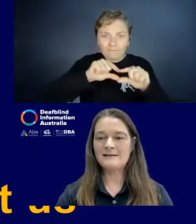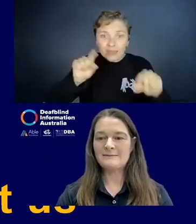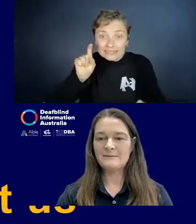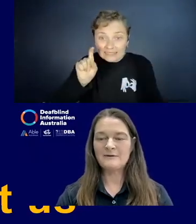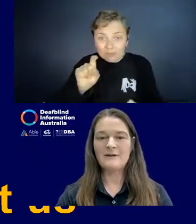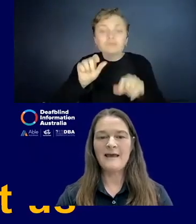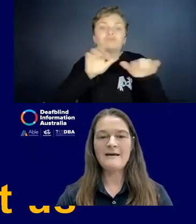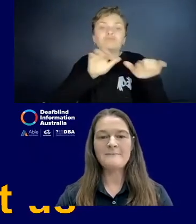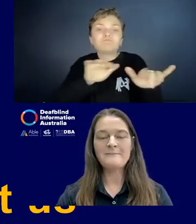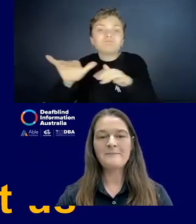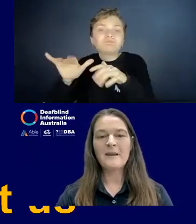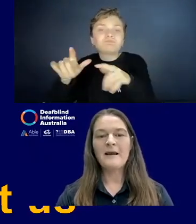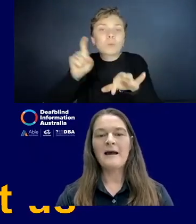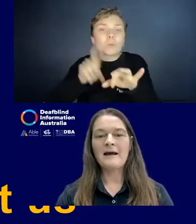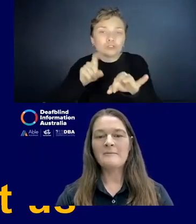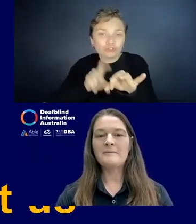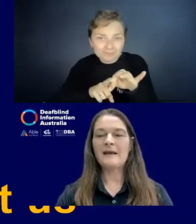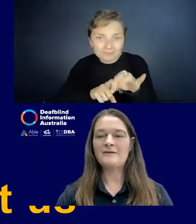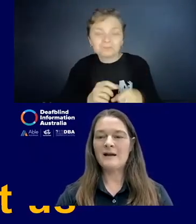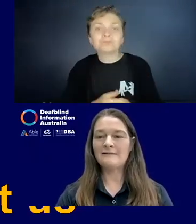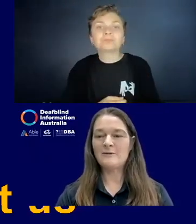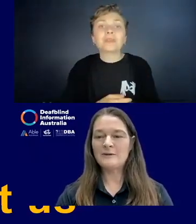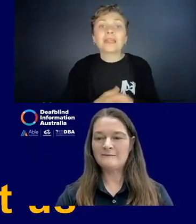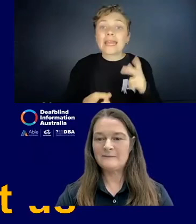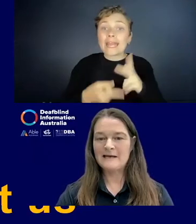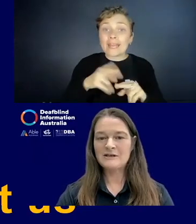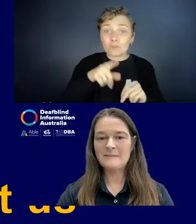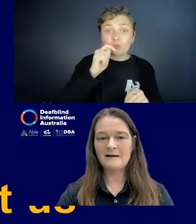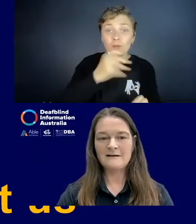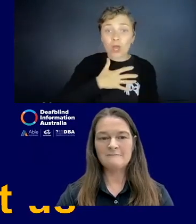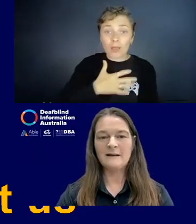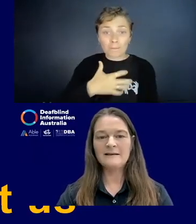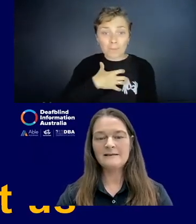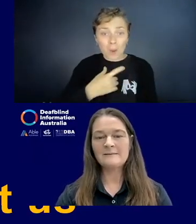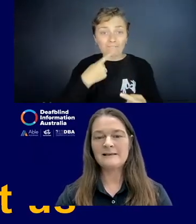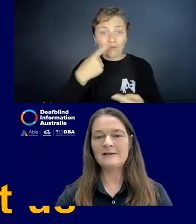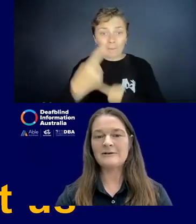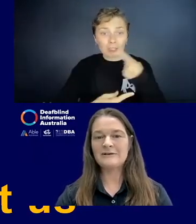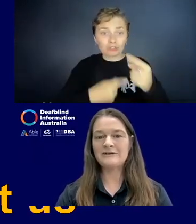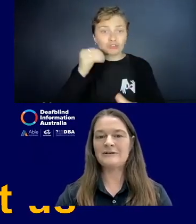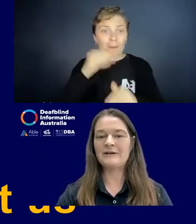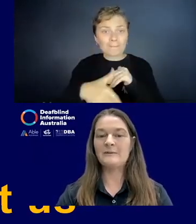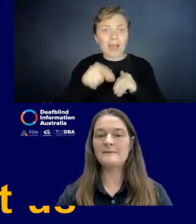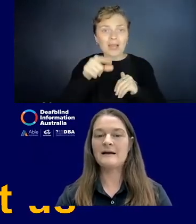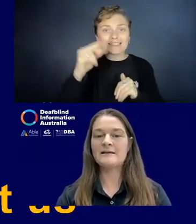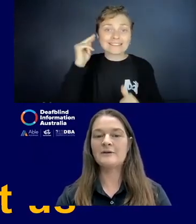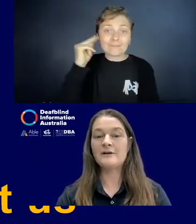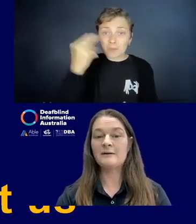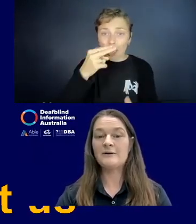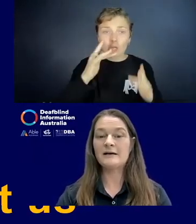address them through there. If you'd like more information about deafblindness, please go to our